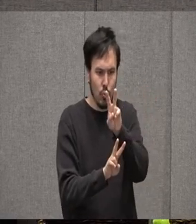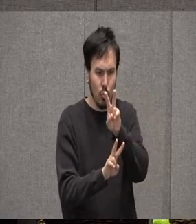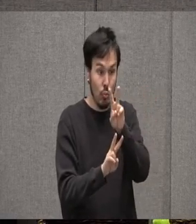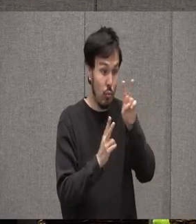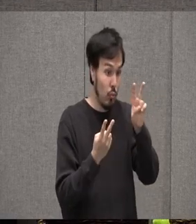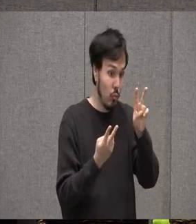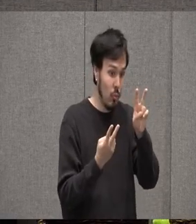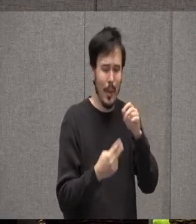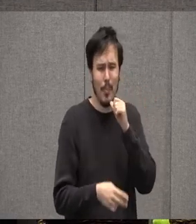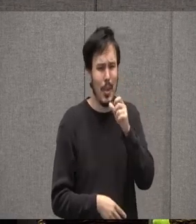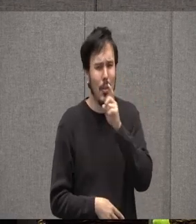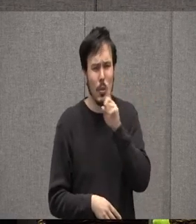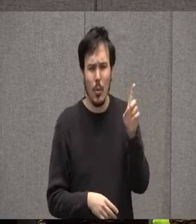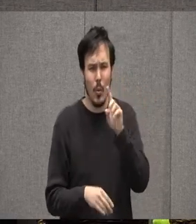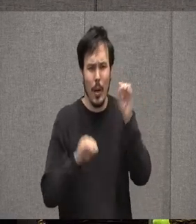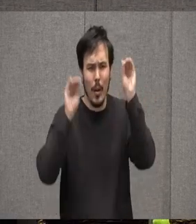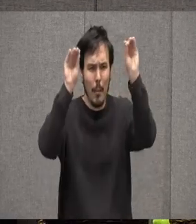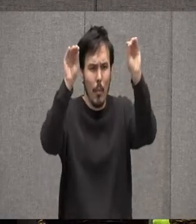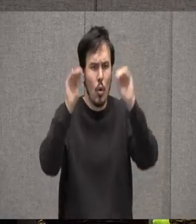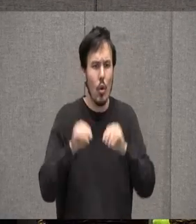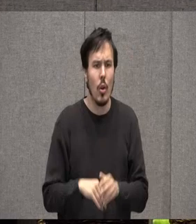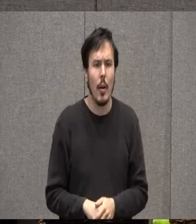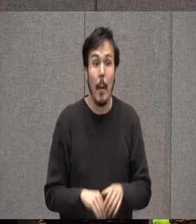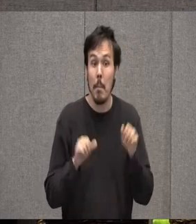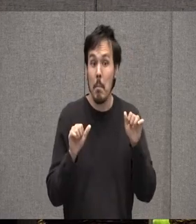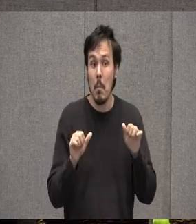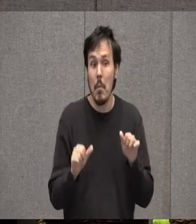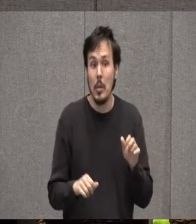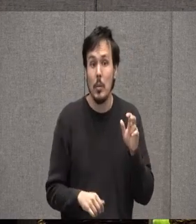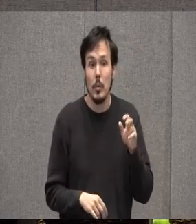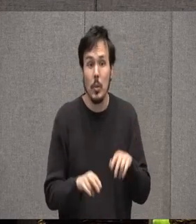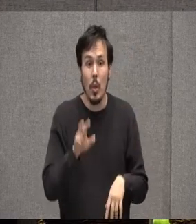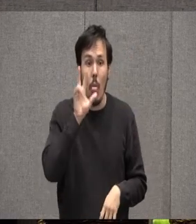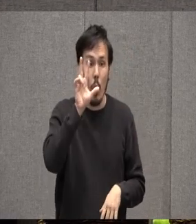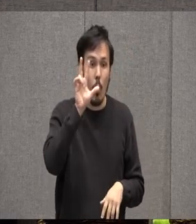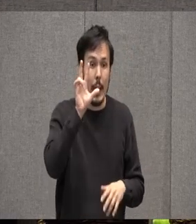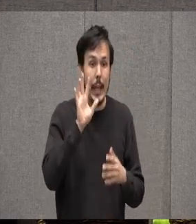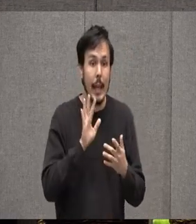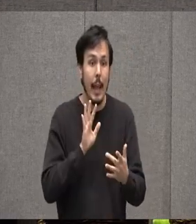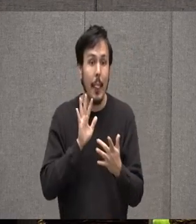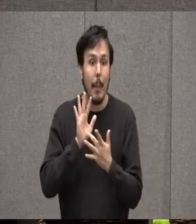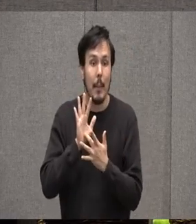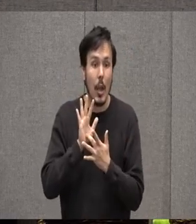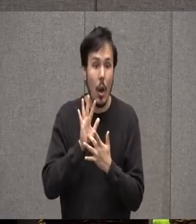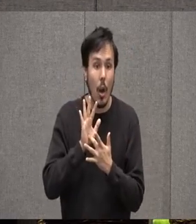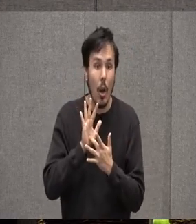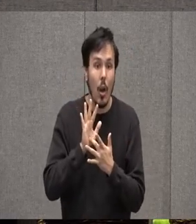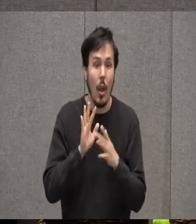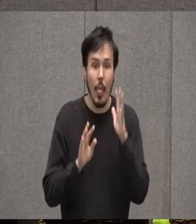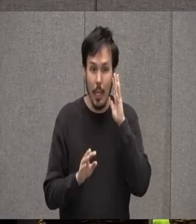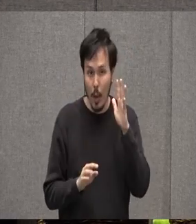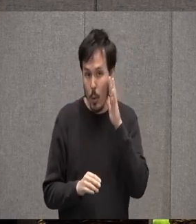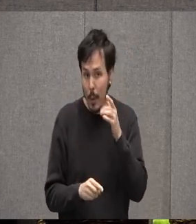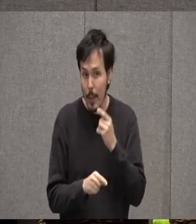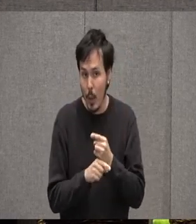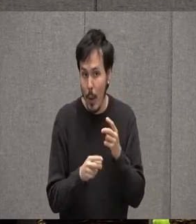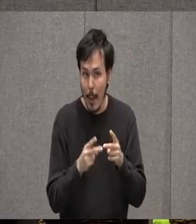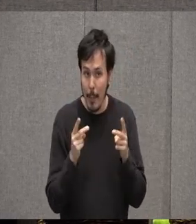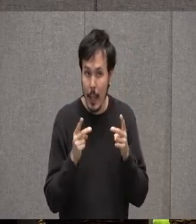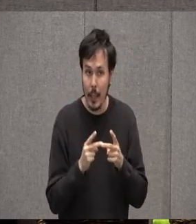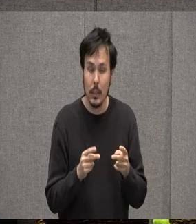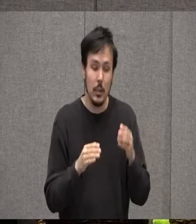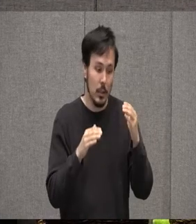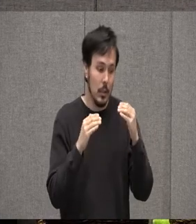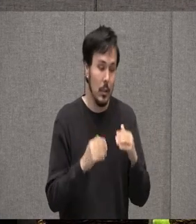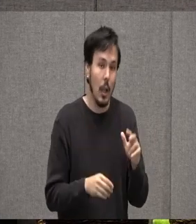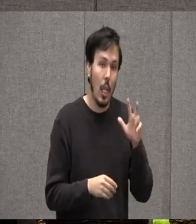that. I could try a three here and hopefully I'll be in the right place. I could try a